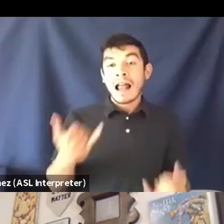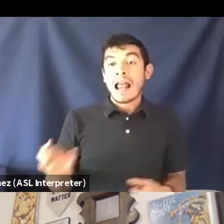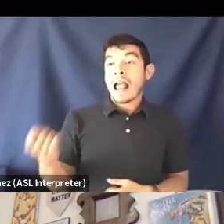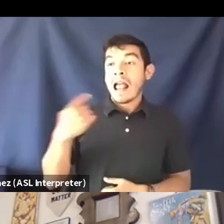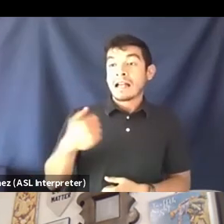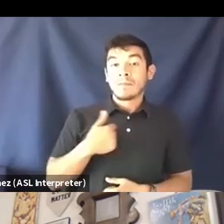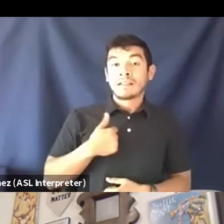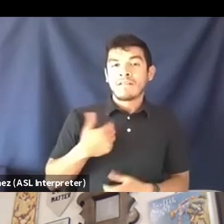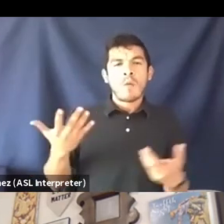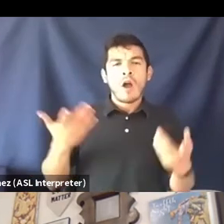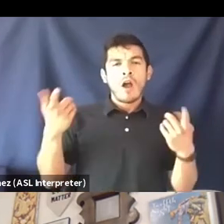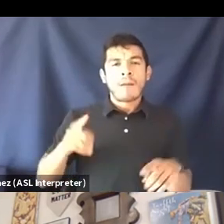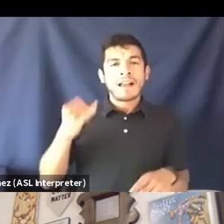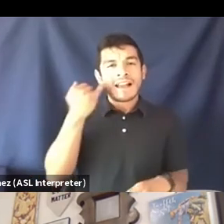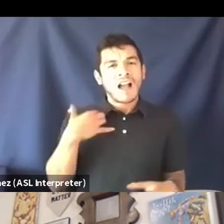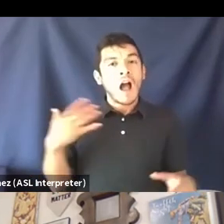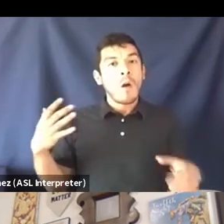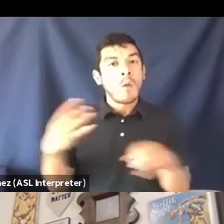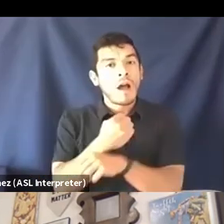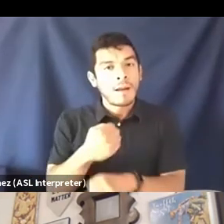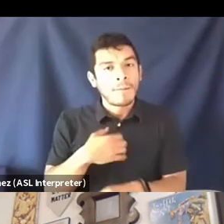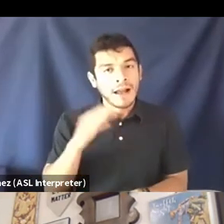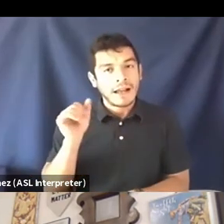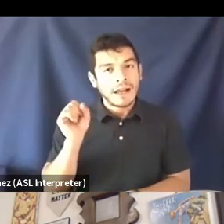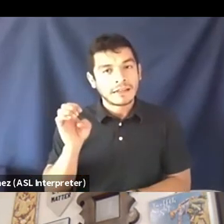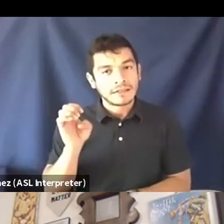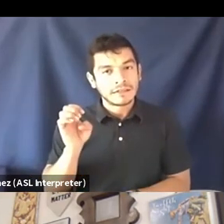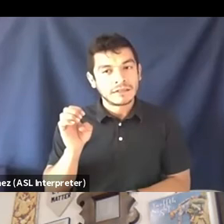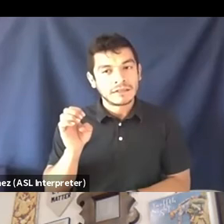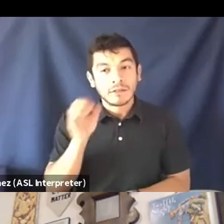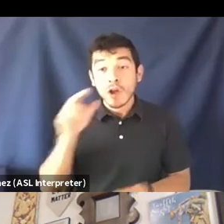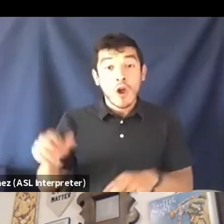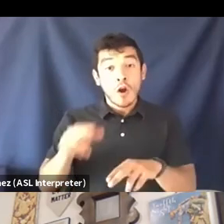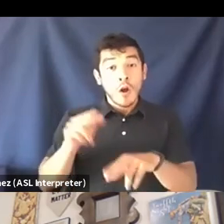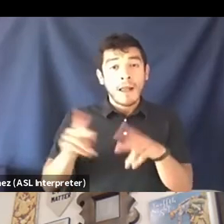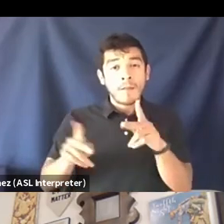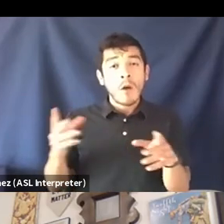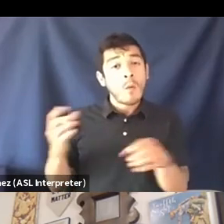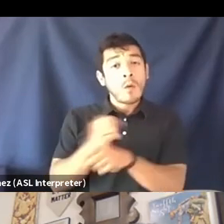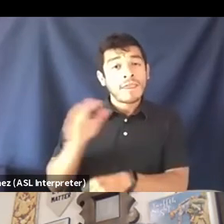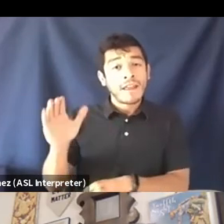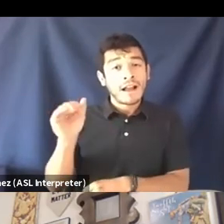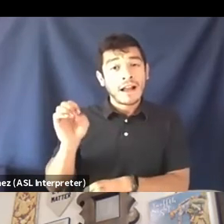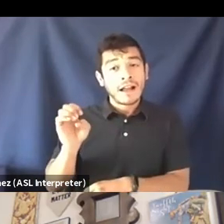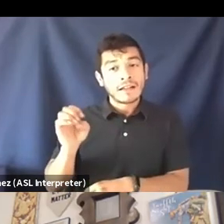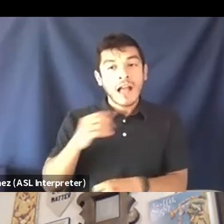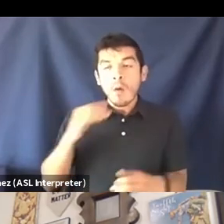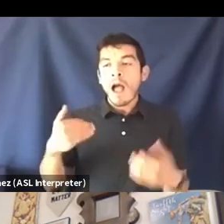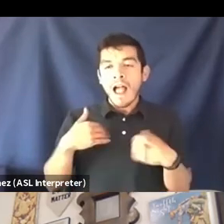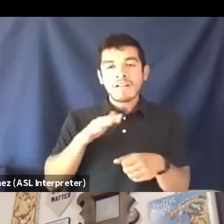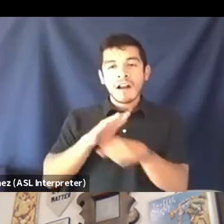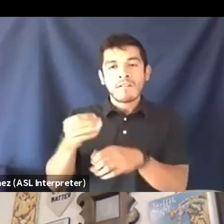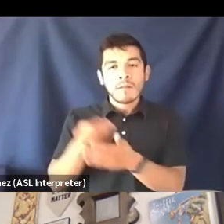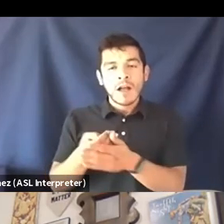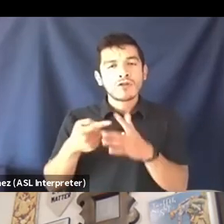my case? Right? Because usually when people win their case, I would have had enough money to start my